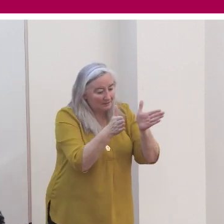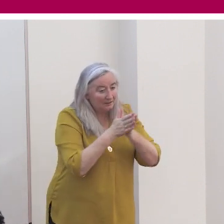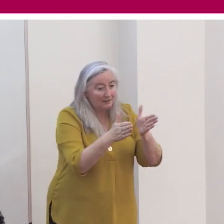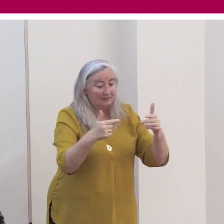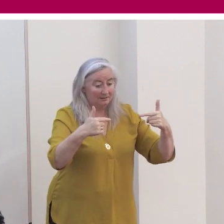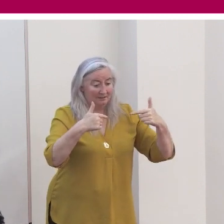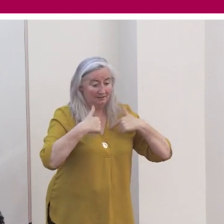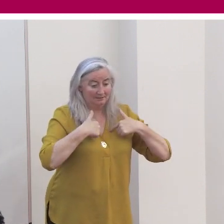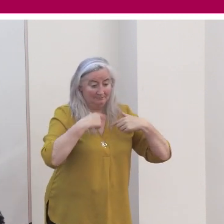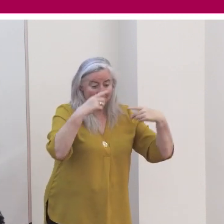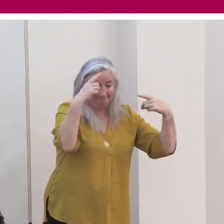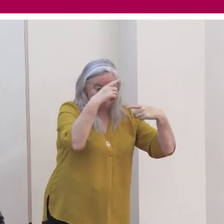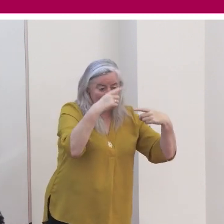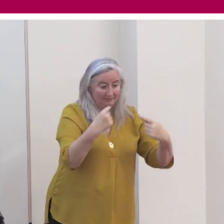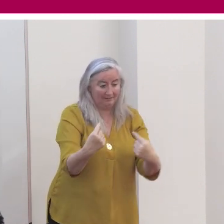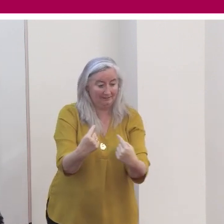programs that aim to serve them.